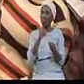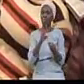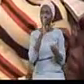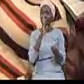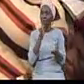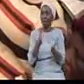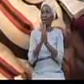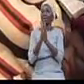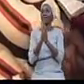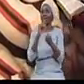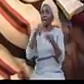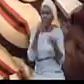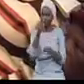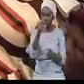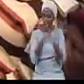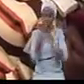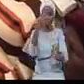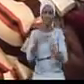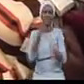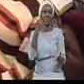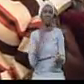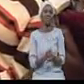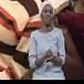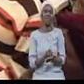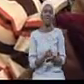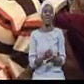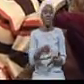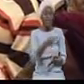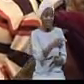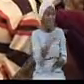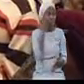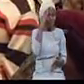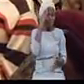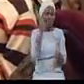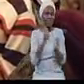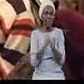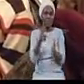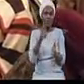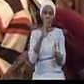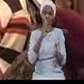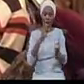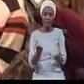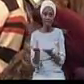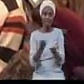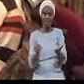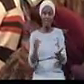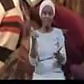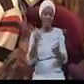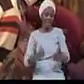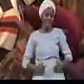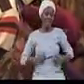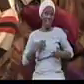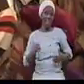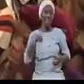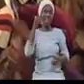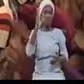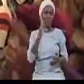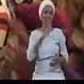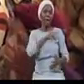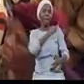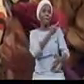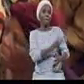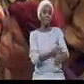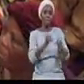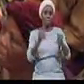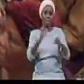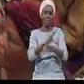you. They will know that you serve a living God, a mighty God, a God who